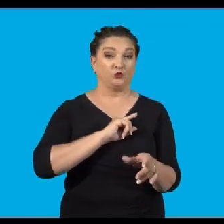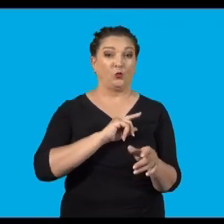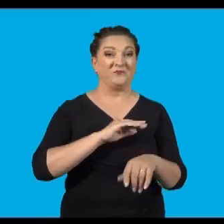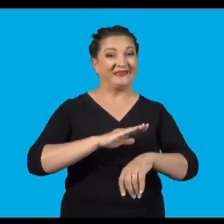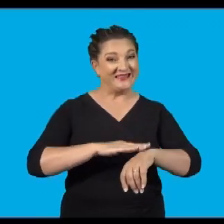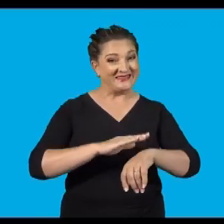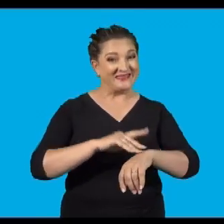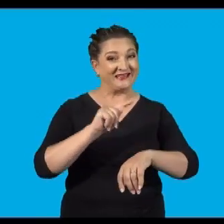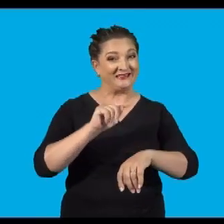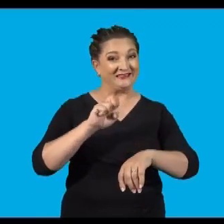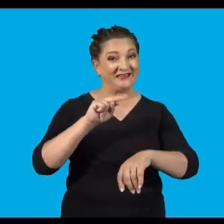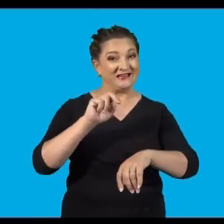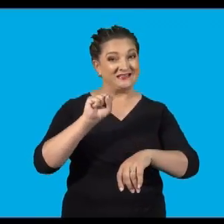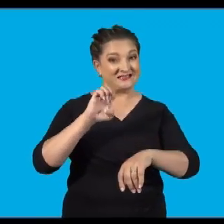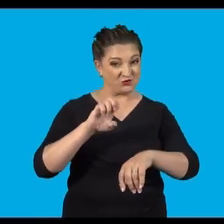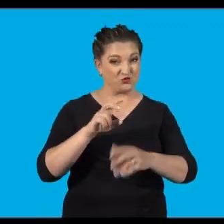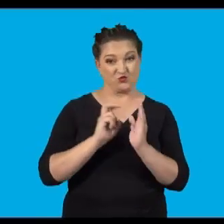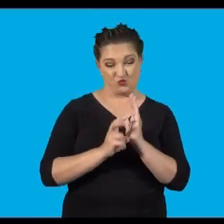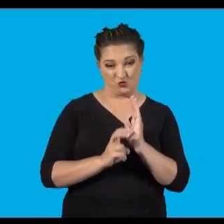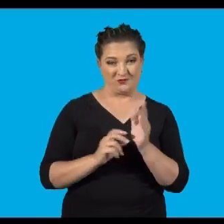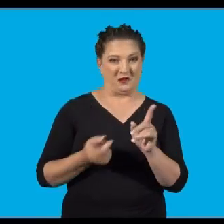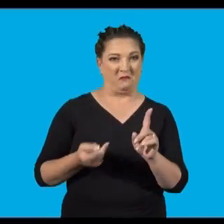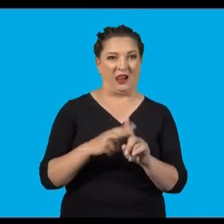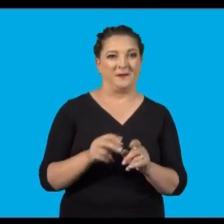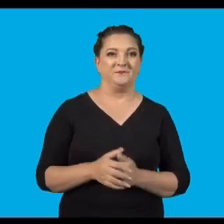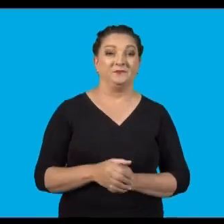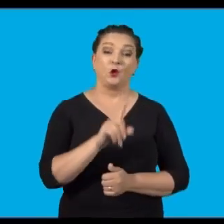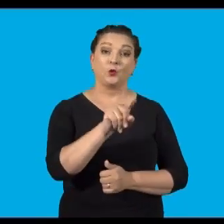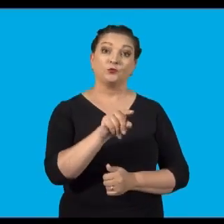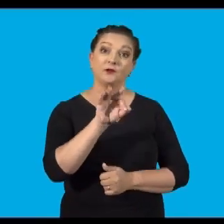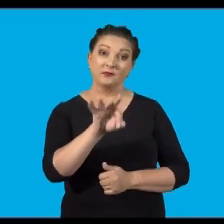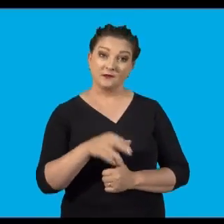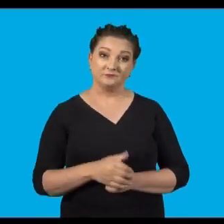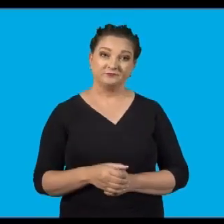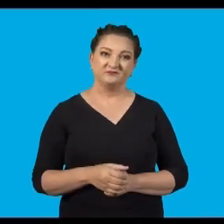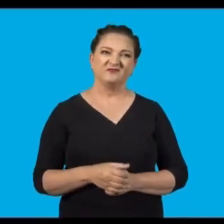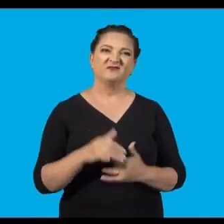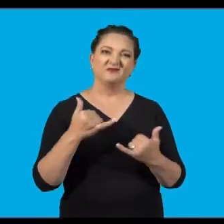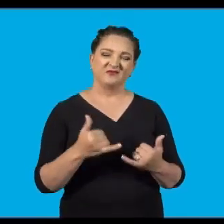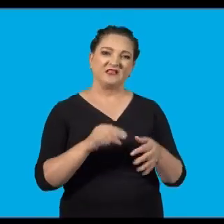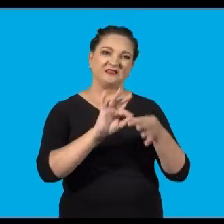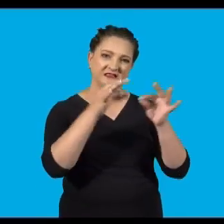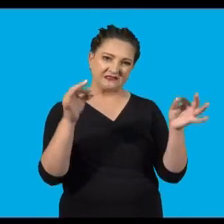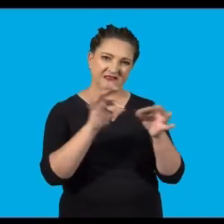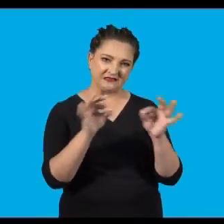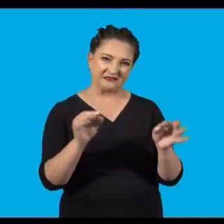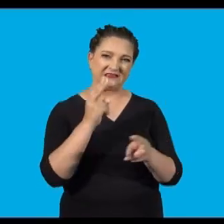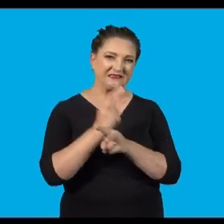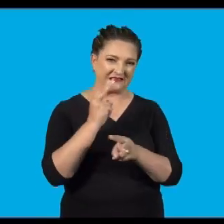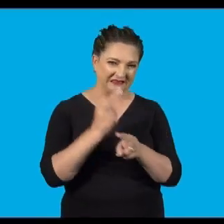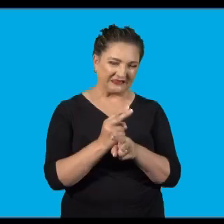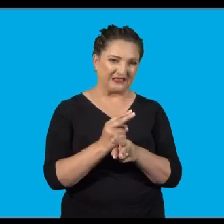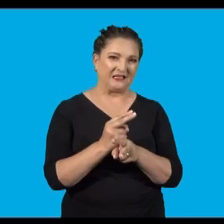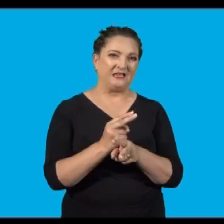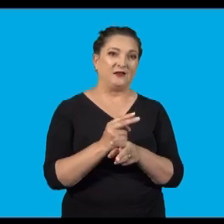your tense rules for the verb tenses there. In 1.3, rewrite the following sentence in